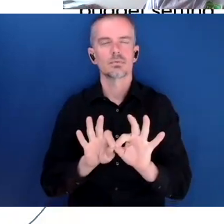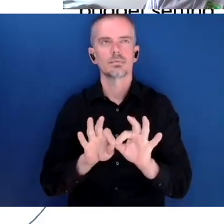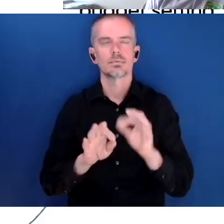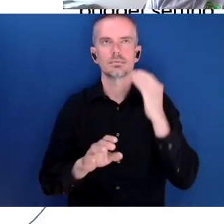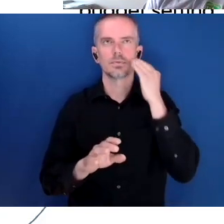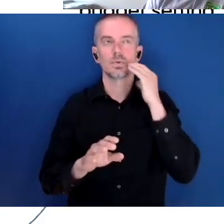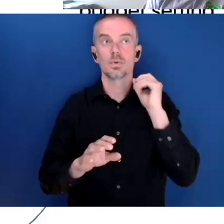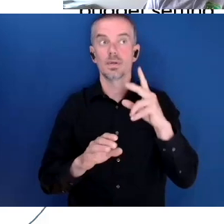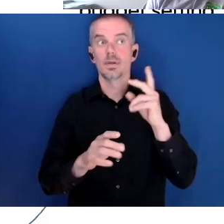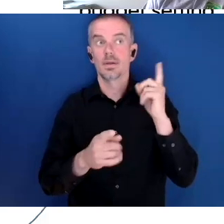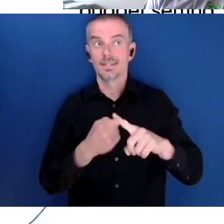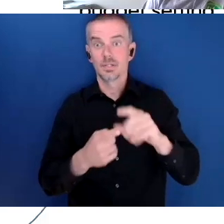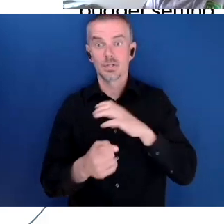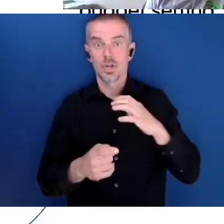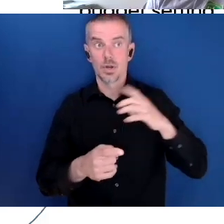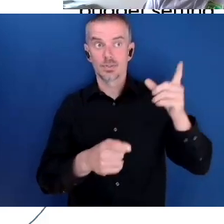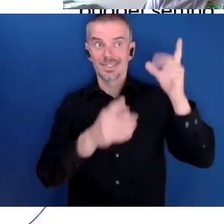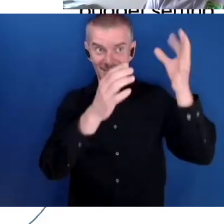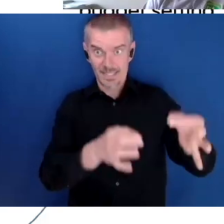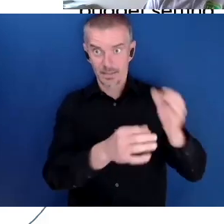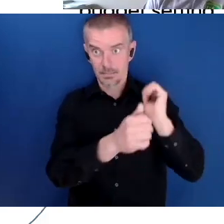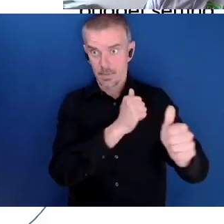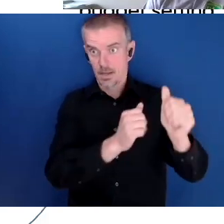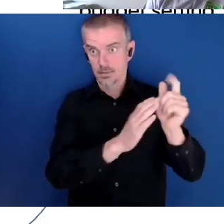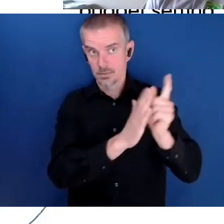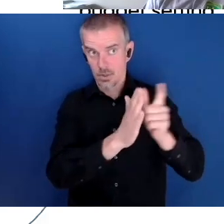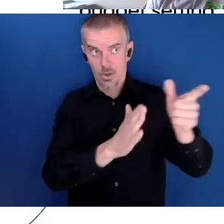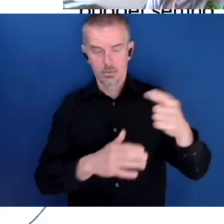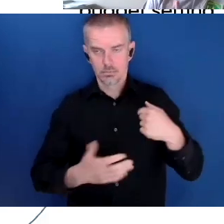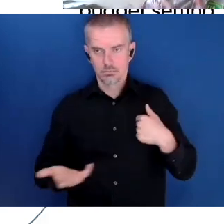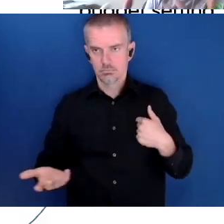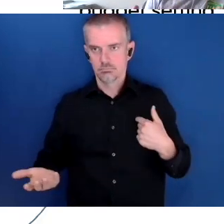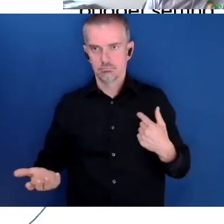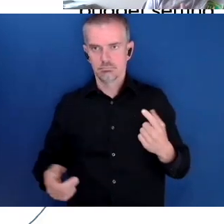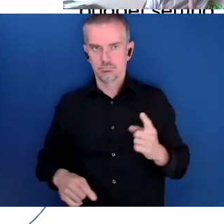those congressional decisions are complete. We can try to plan and prepare, but